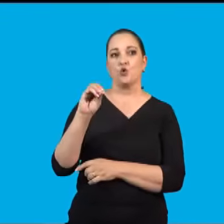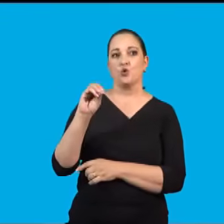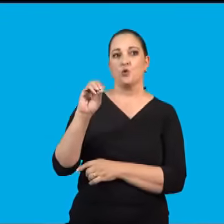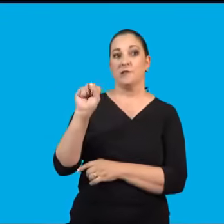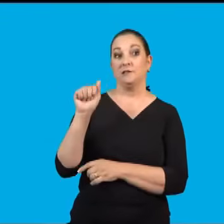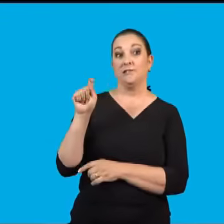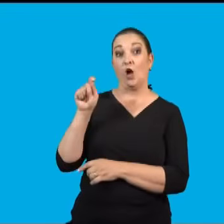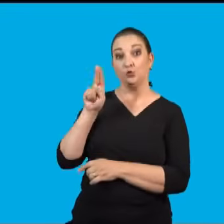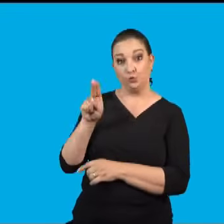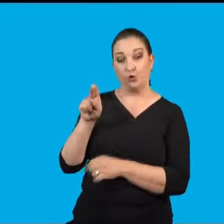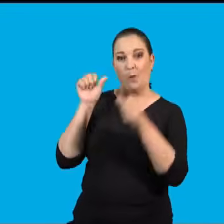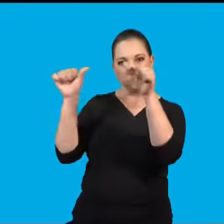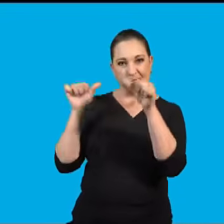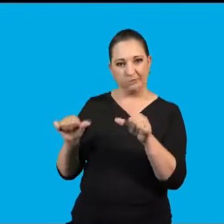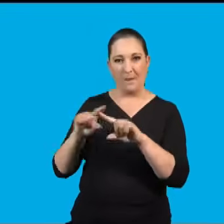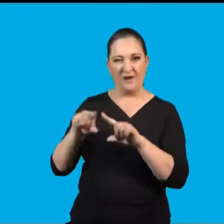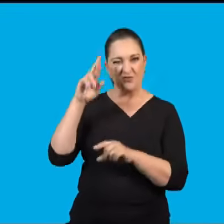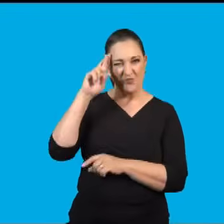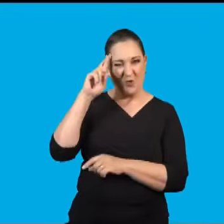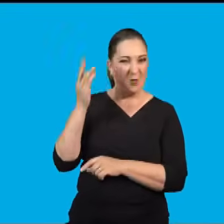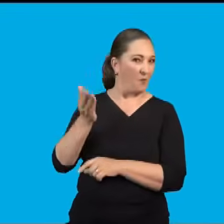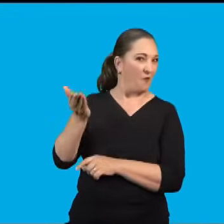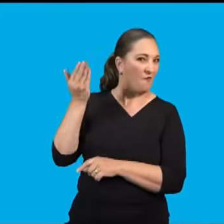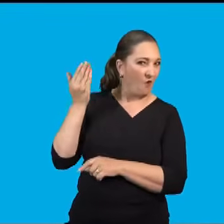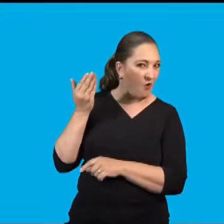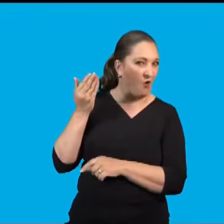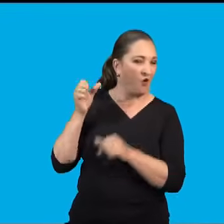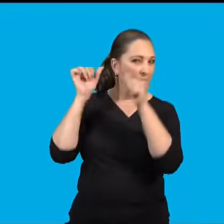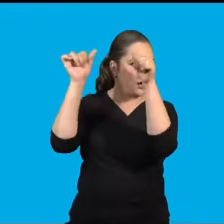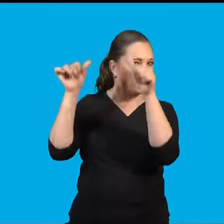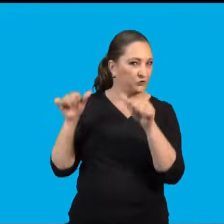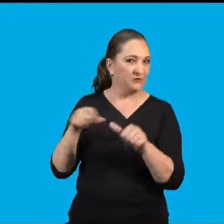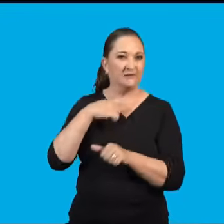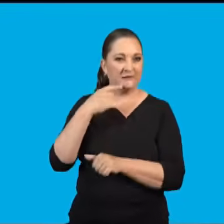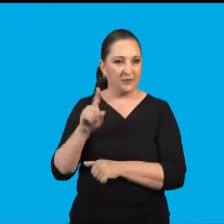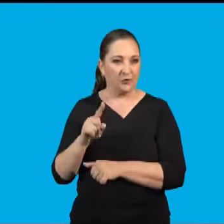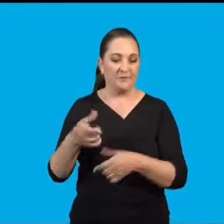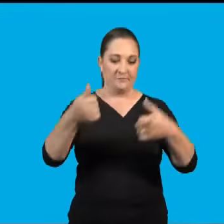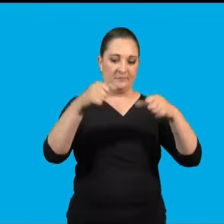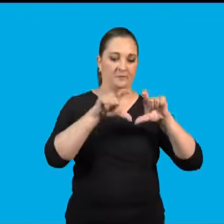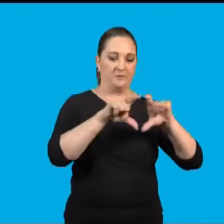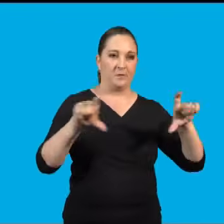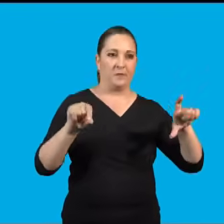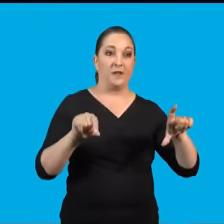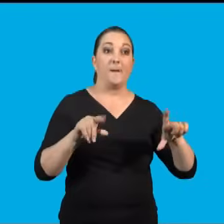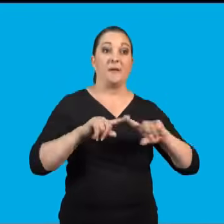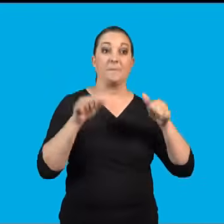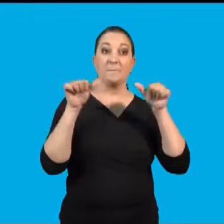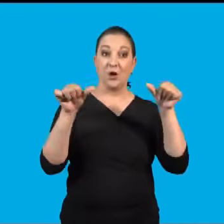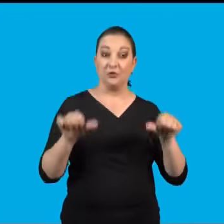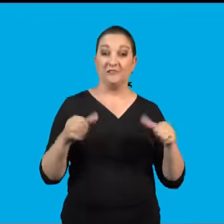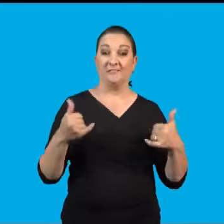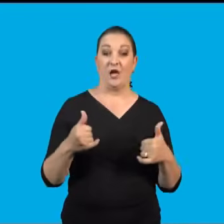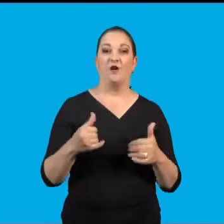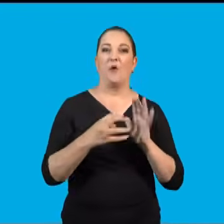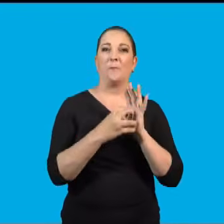poster. Now remember the poster we looked at before the commercial break. The caption read, the poster below, designed by